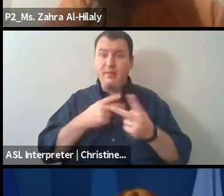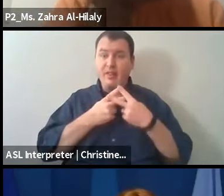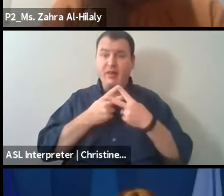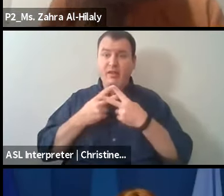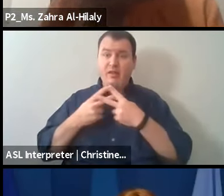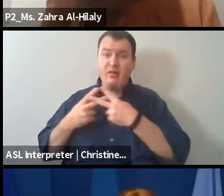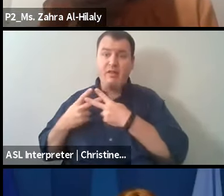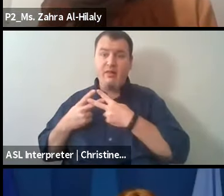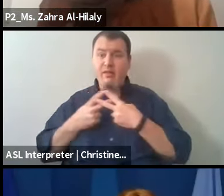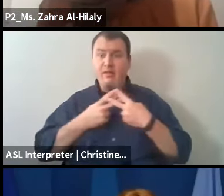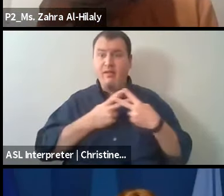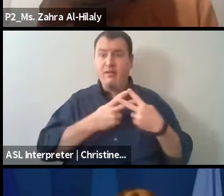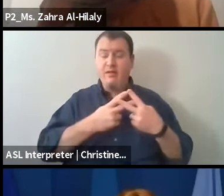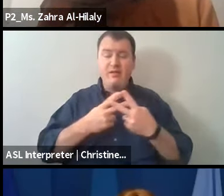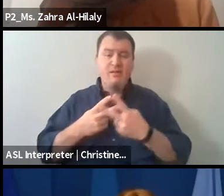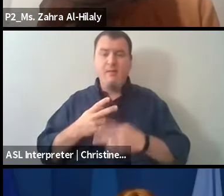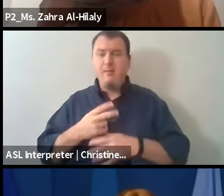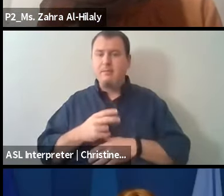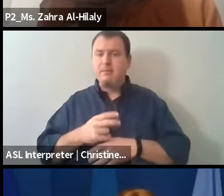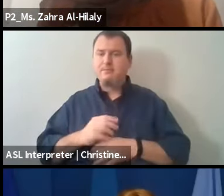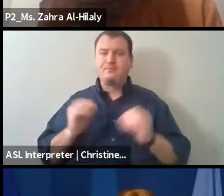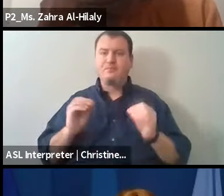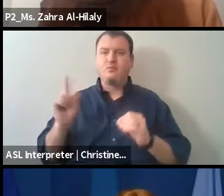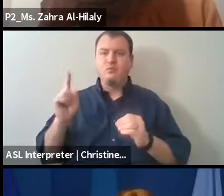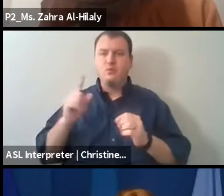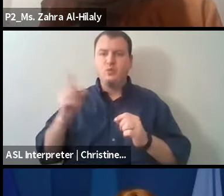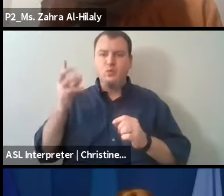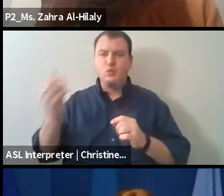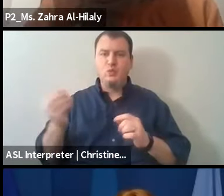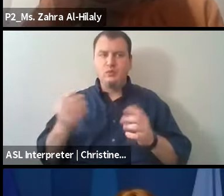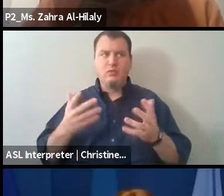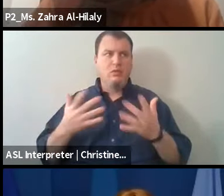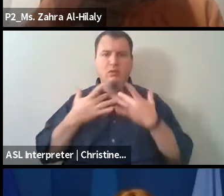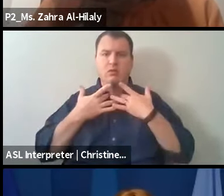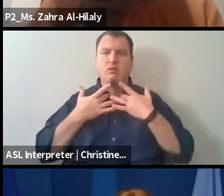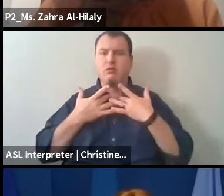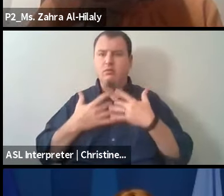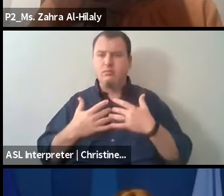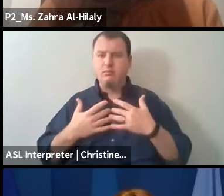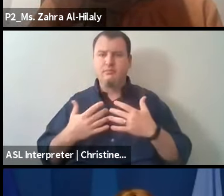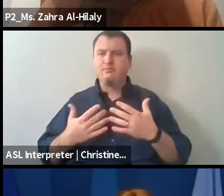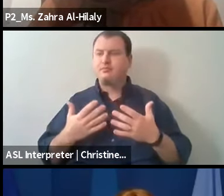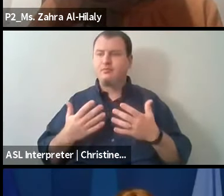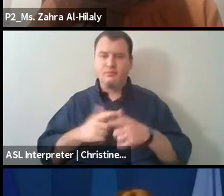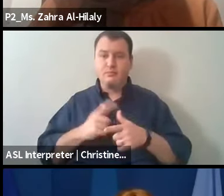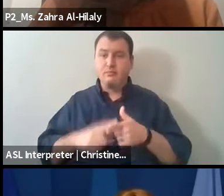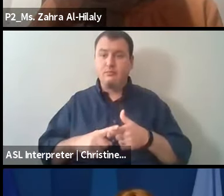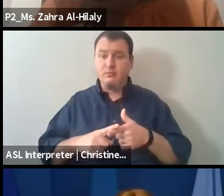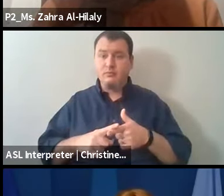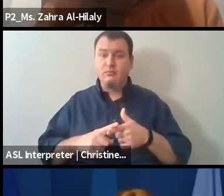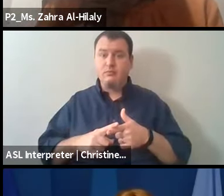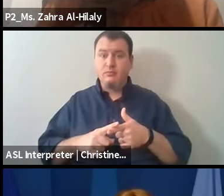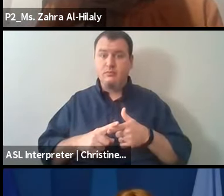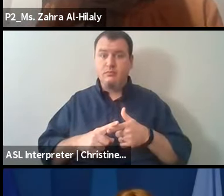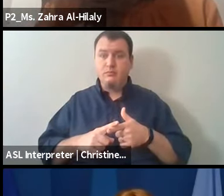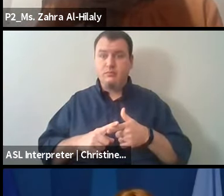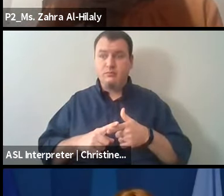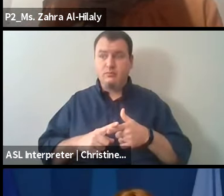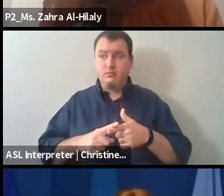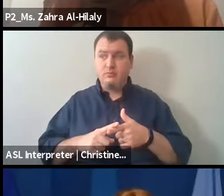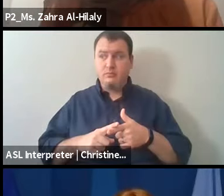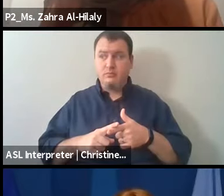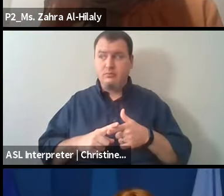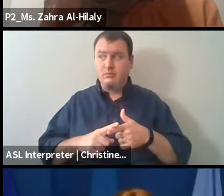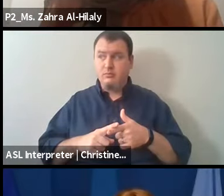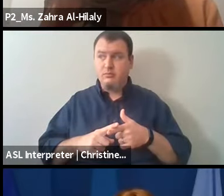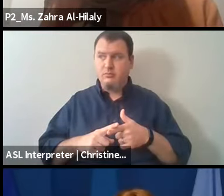space wherein they've got nowhere to go, and then they get done funny things by people who are supposed